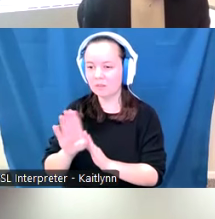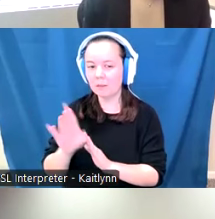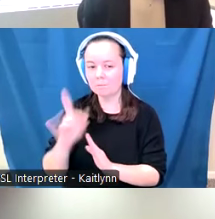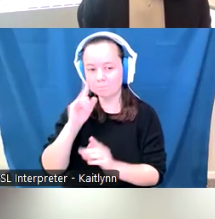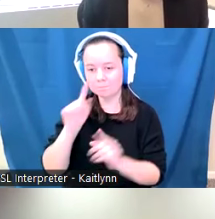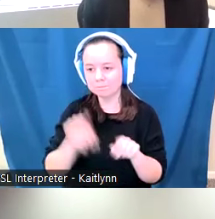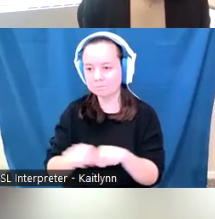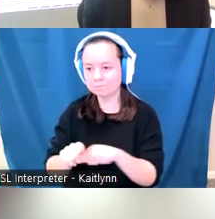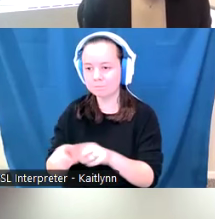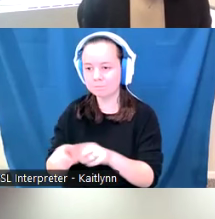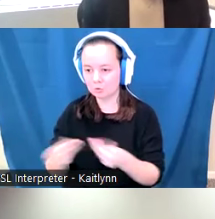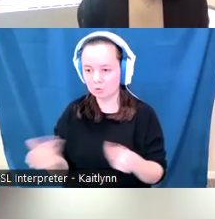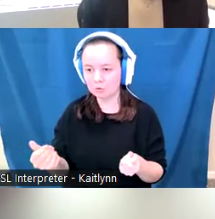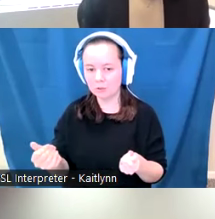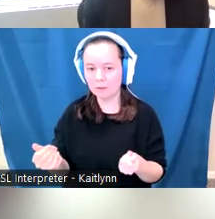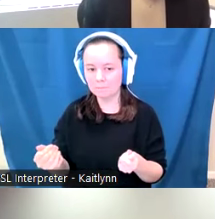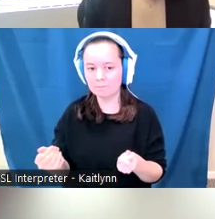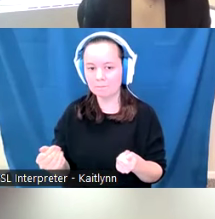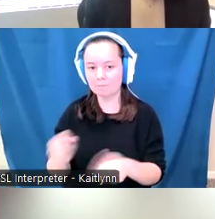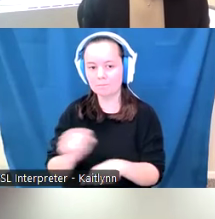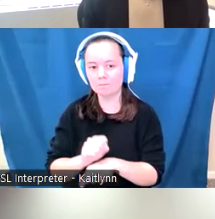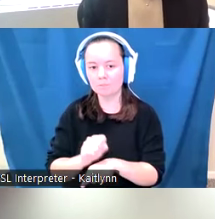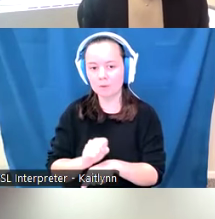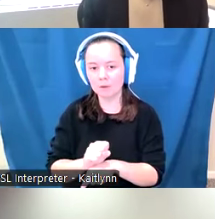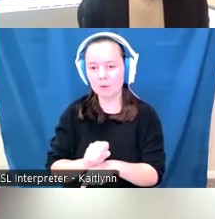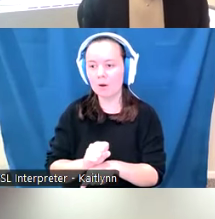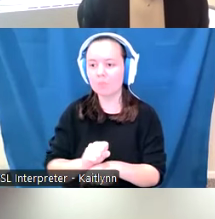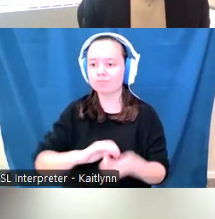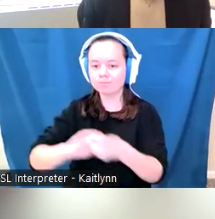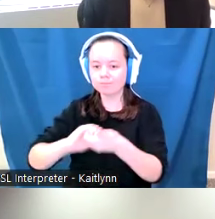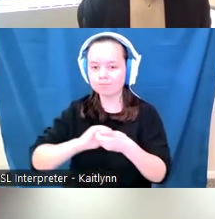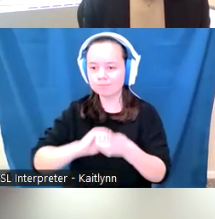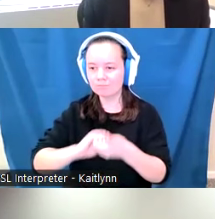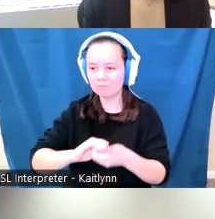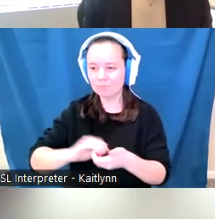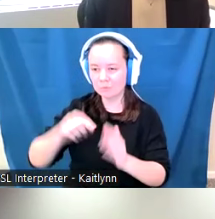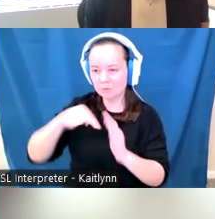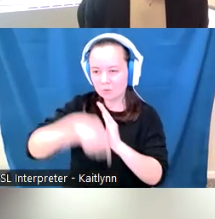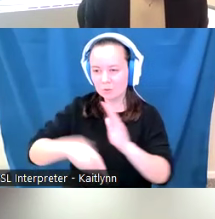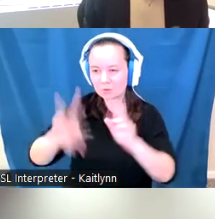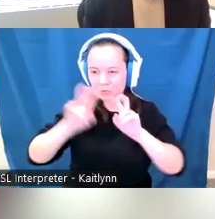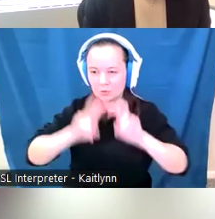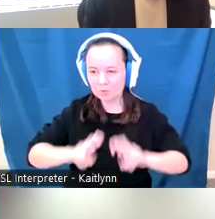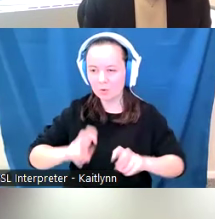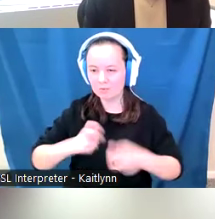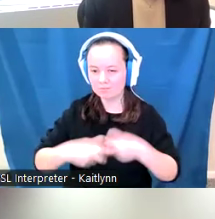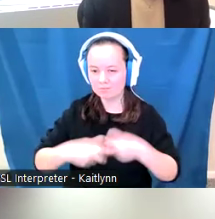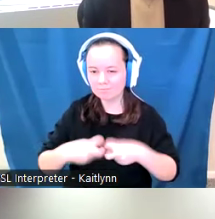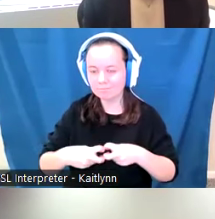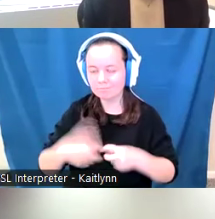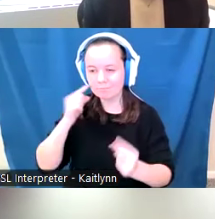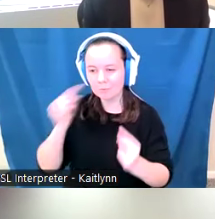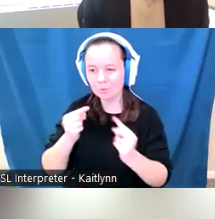experts from across the aisle to explore these issues and potential policy reforms, all with the goals of achieving